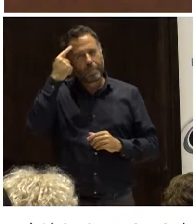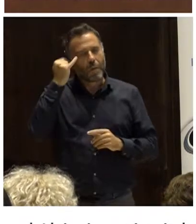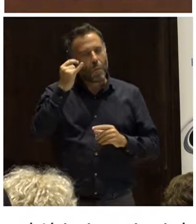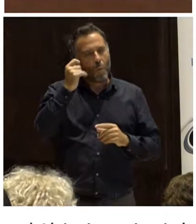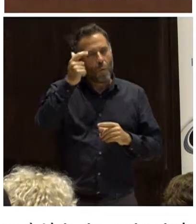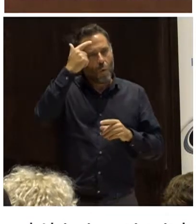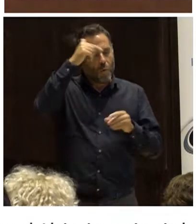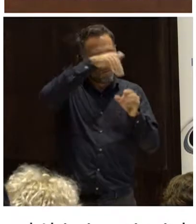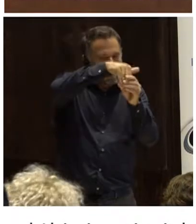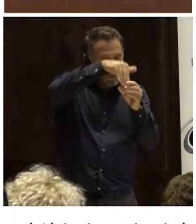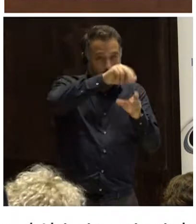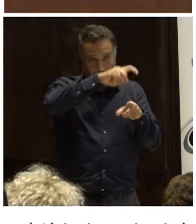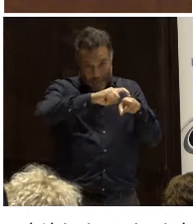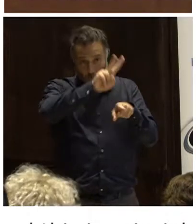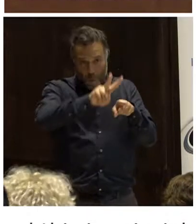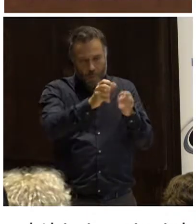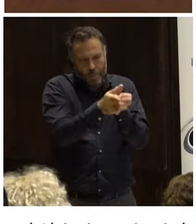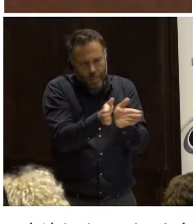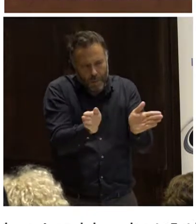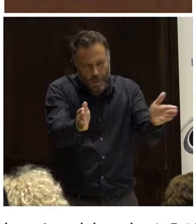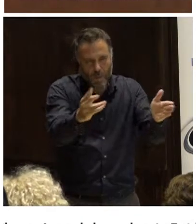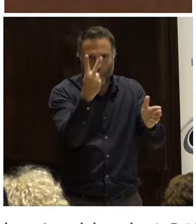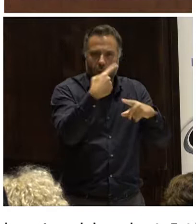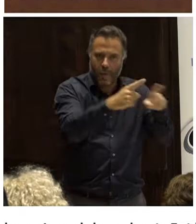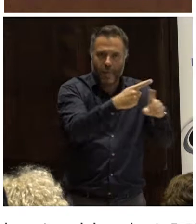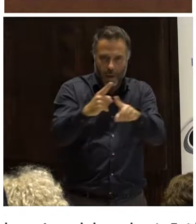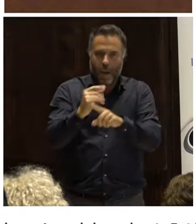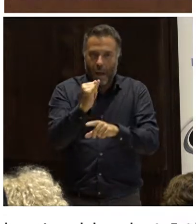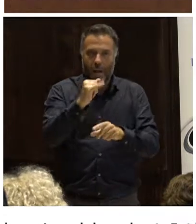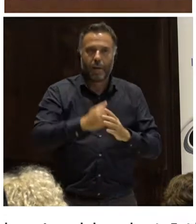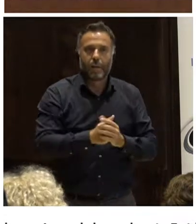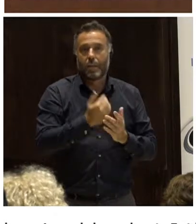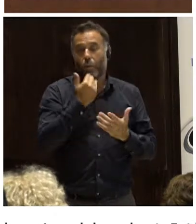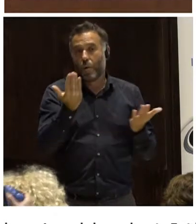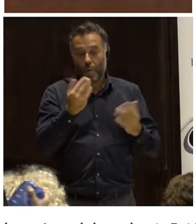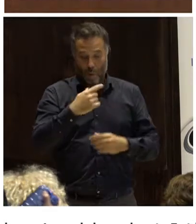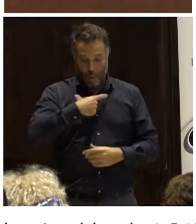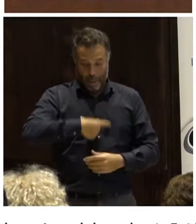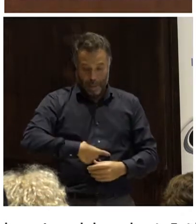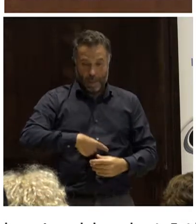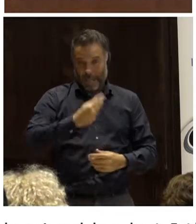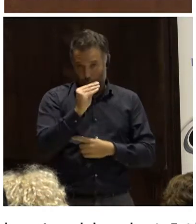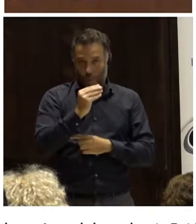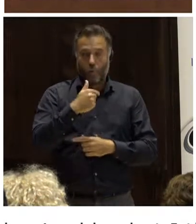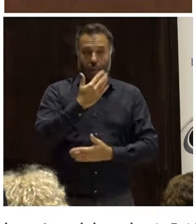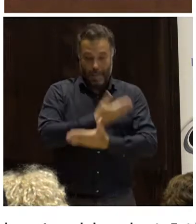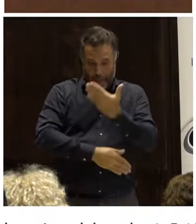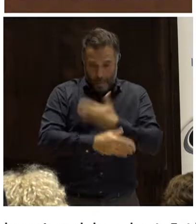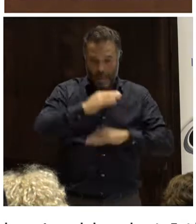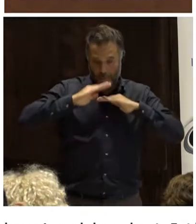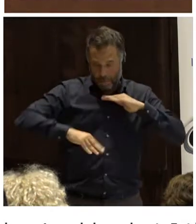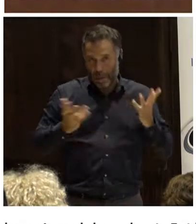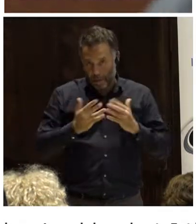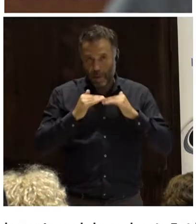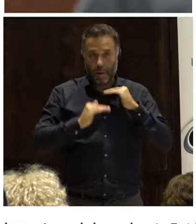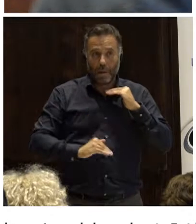question, because in case children with disabilities have also some intellectual disability